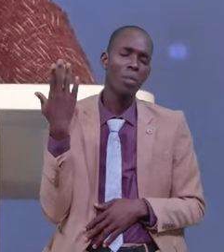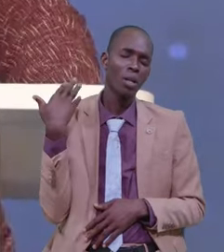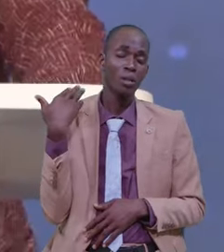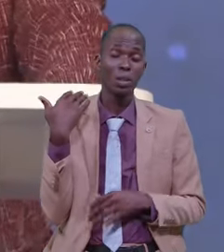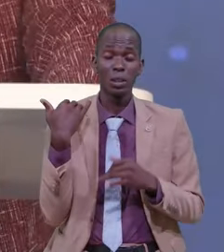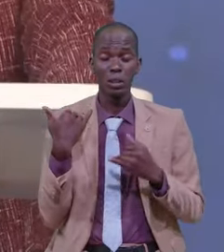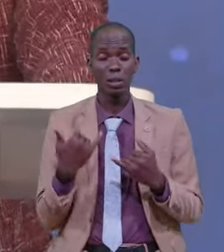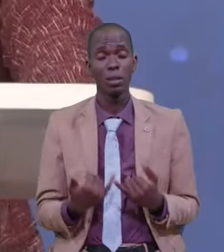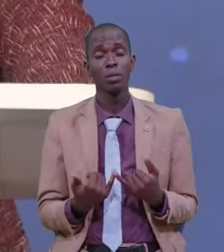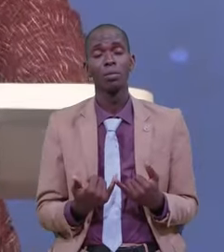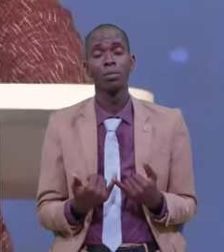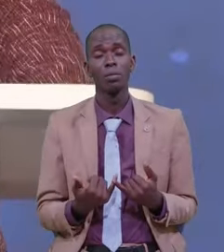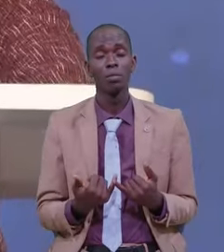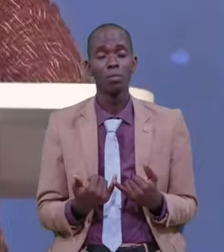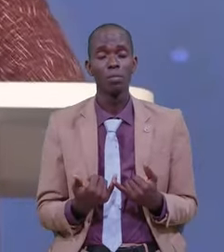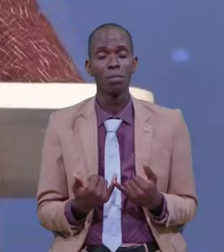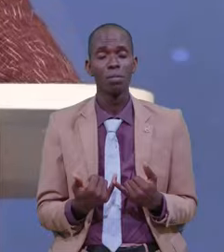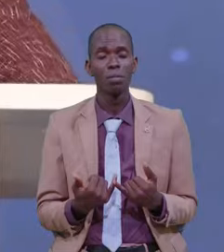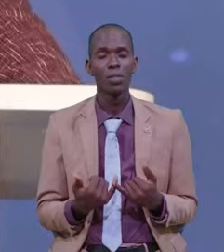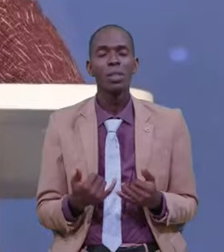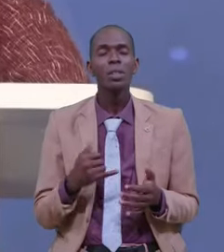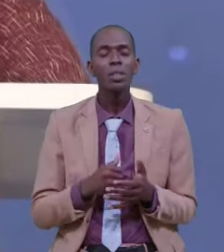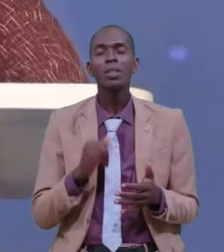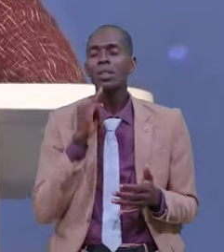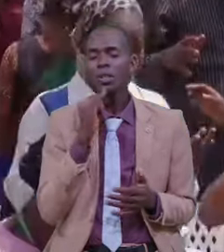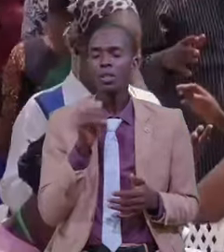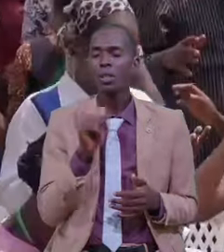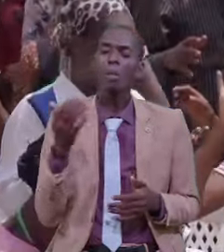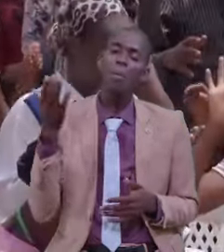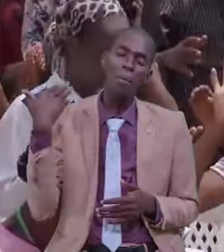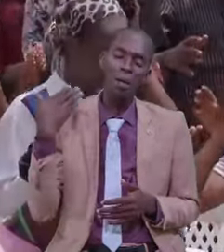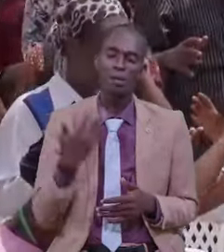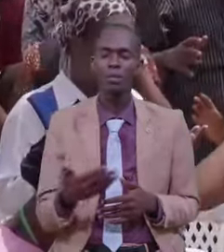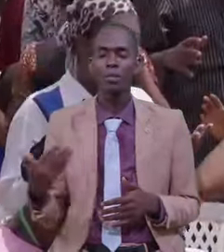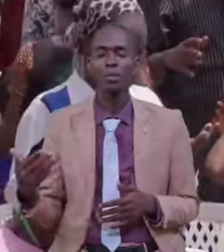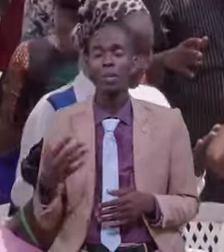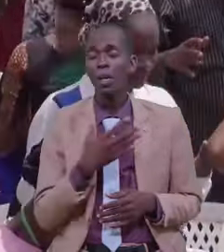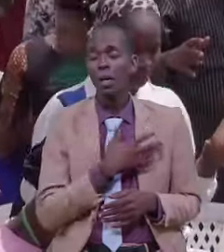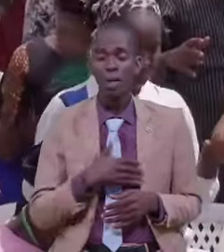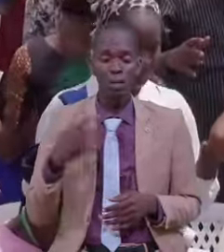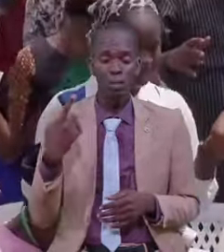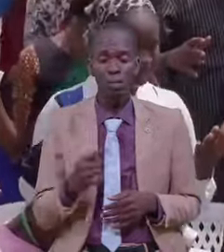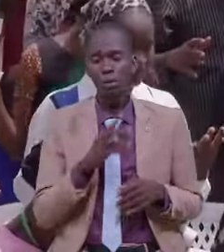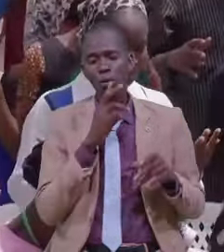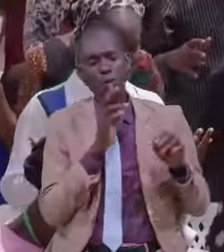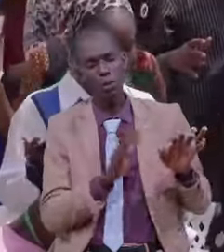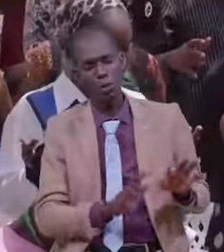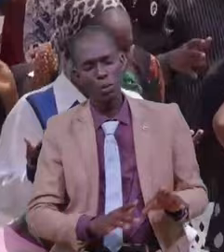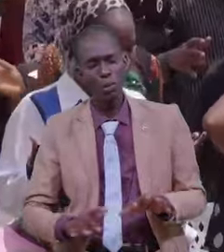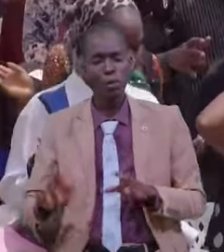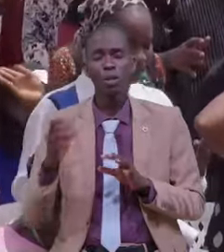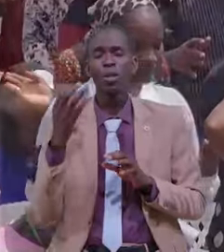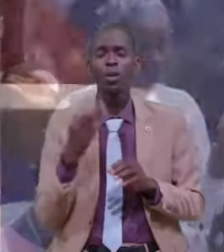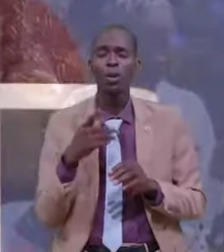now is past. And the river of the grace